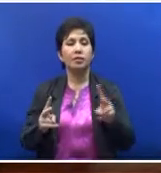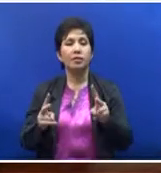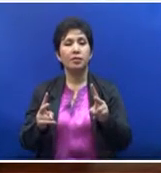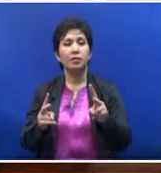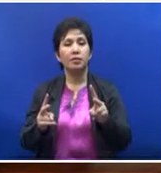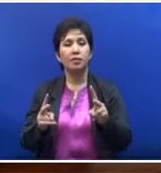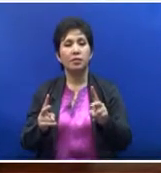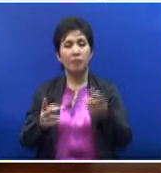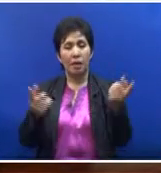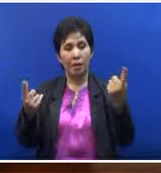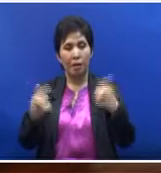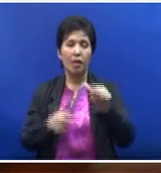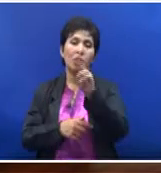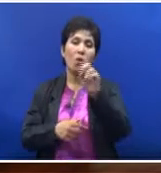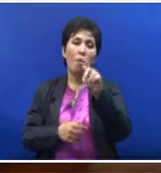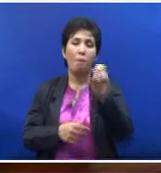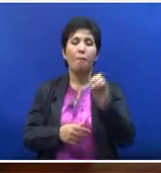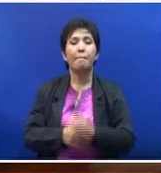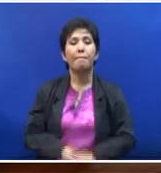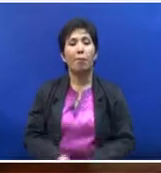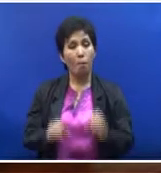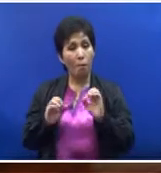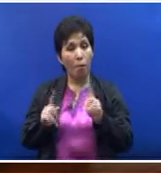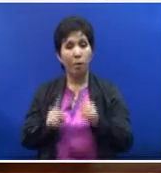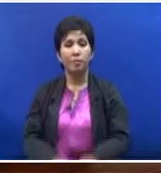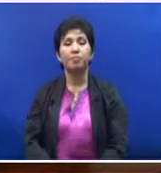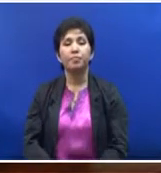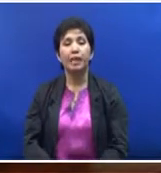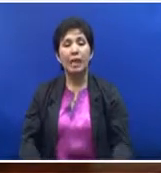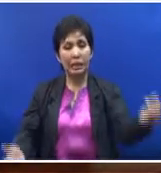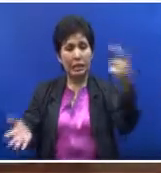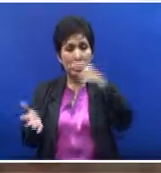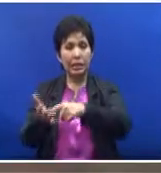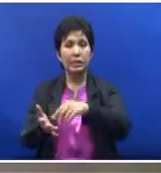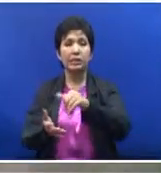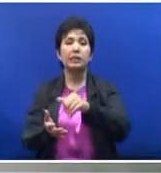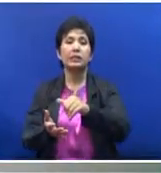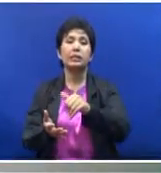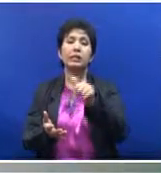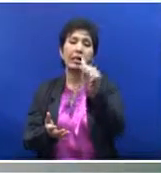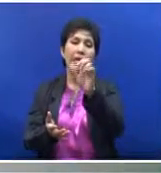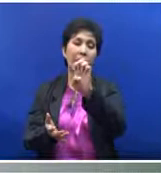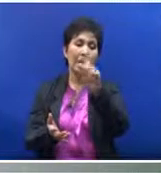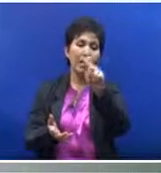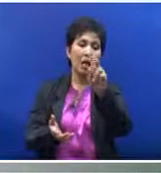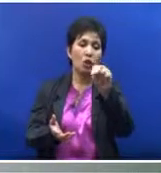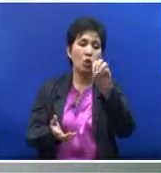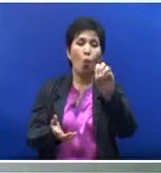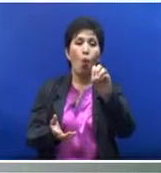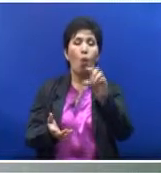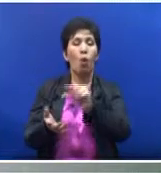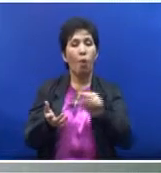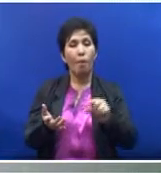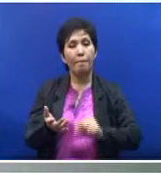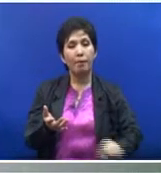conduct ethnography research. Okay, so this ethnography research is